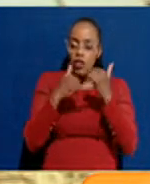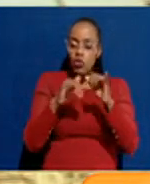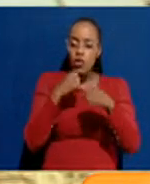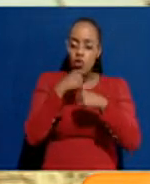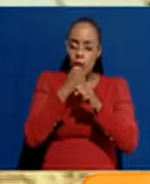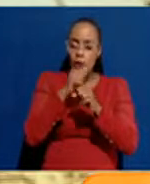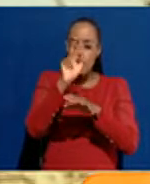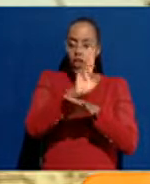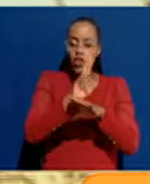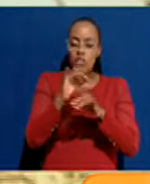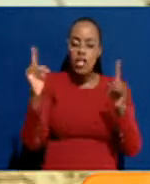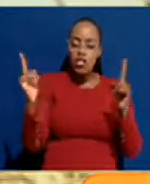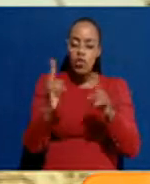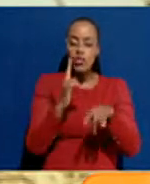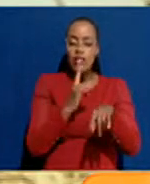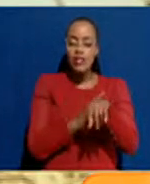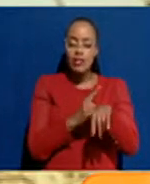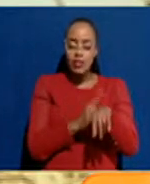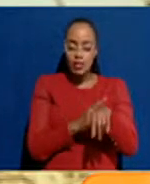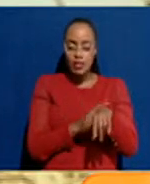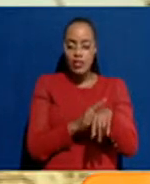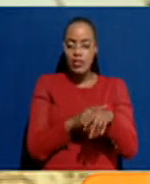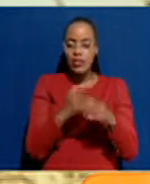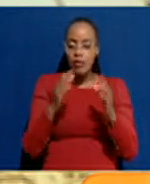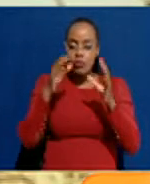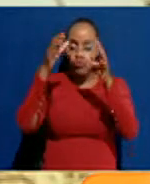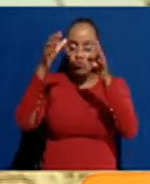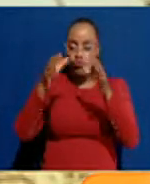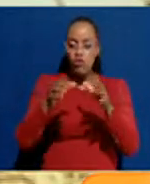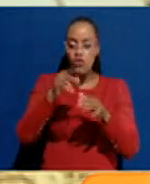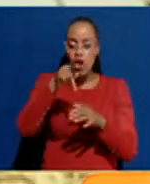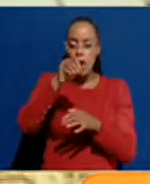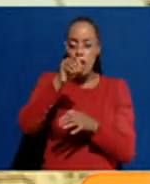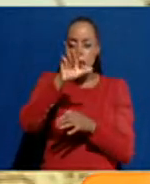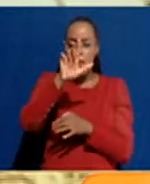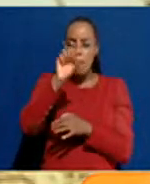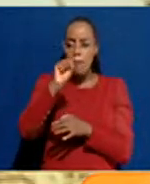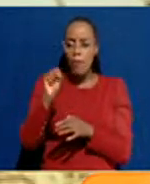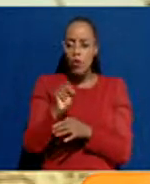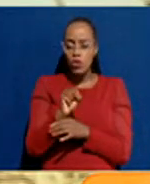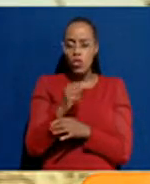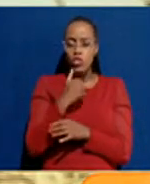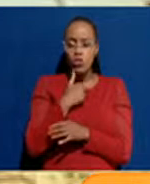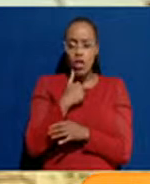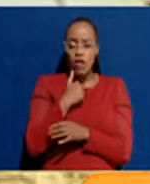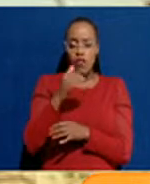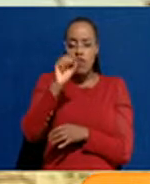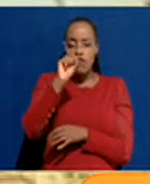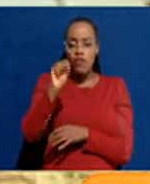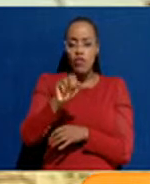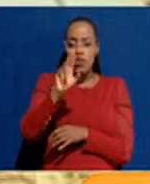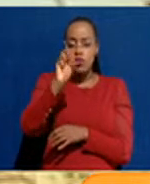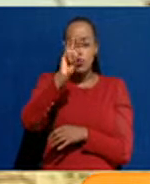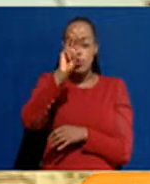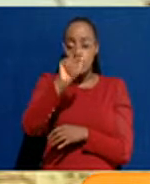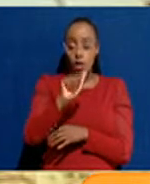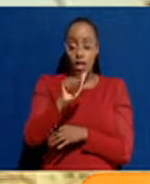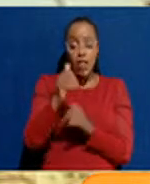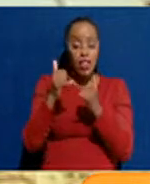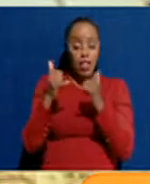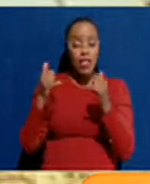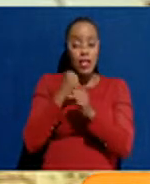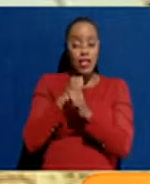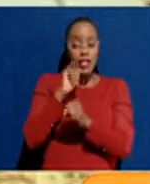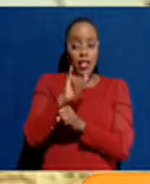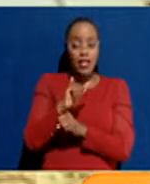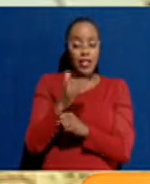use a temporary restoration towers or rather poles to restore the Loyangalani-Suswa line. Mm. And after they did it, it was